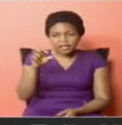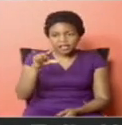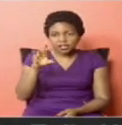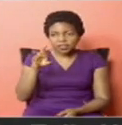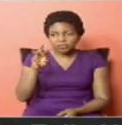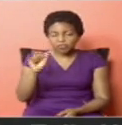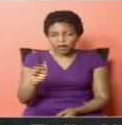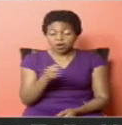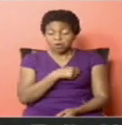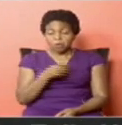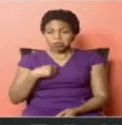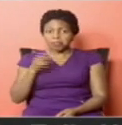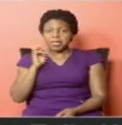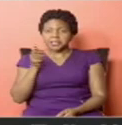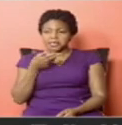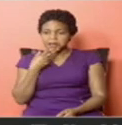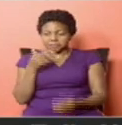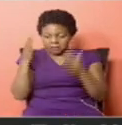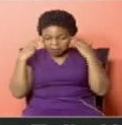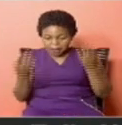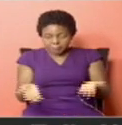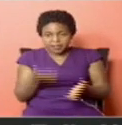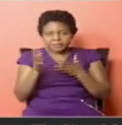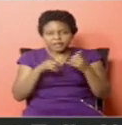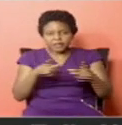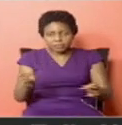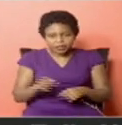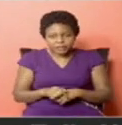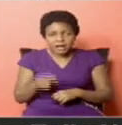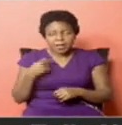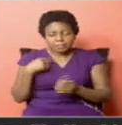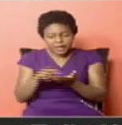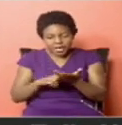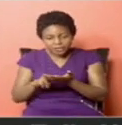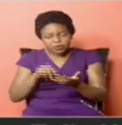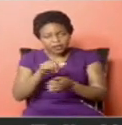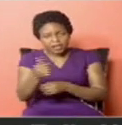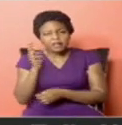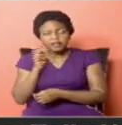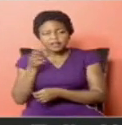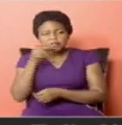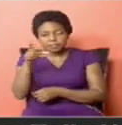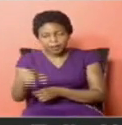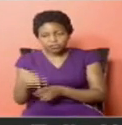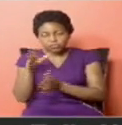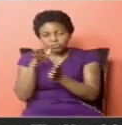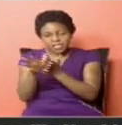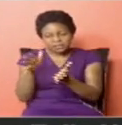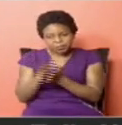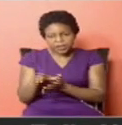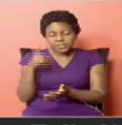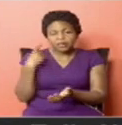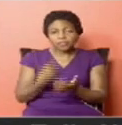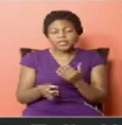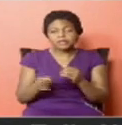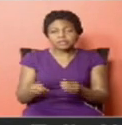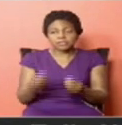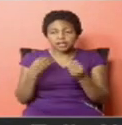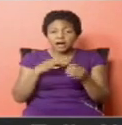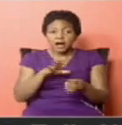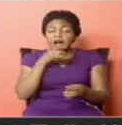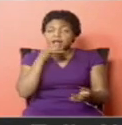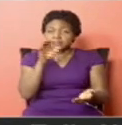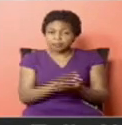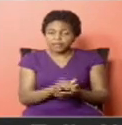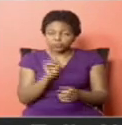She cannot communicate. She doesn't use sign language. I had to rely on another deaf person to explain that her husband, who was a laborer on